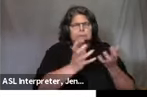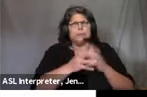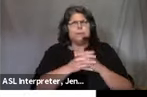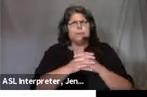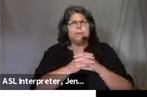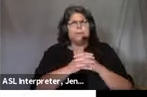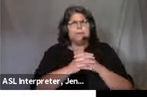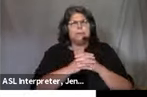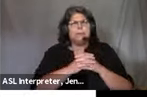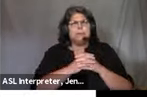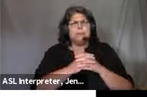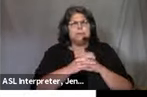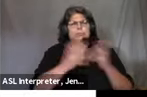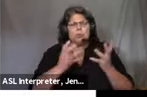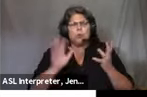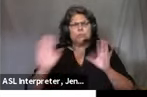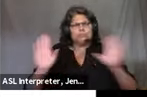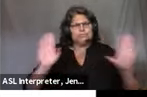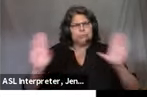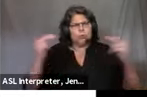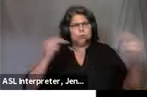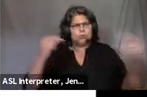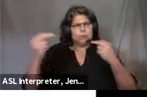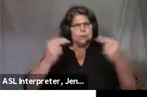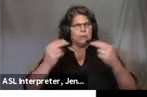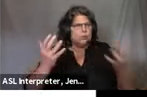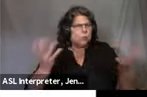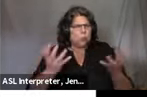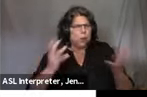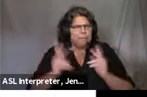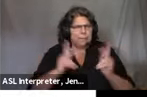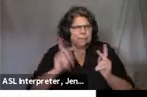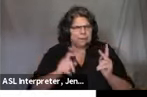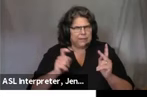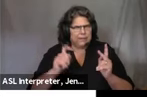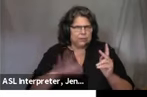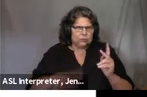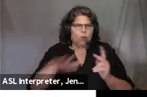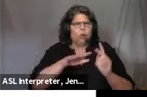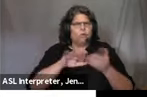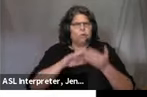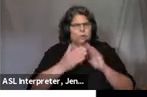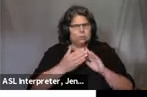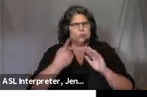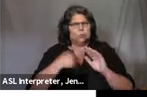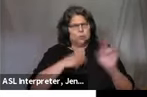what different people need in the community as we work through all the community meetings.